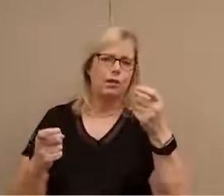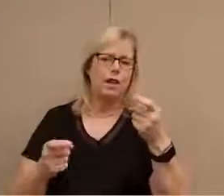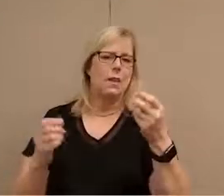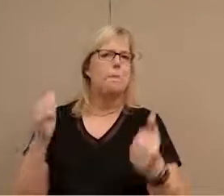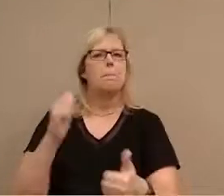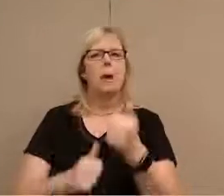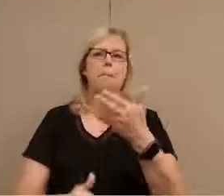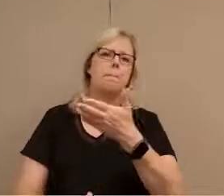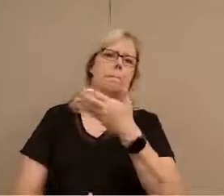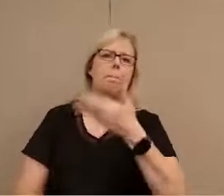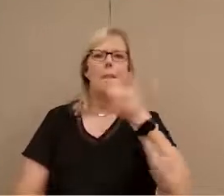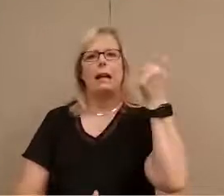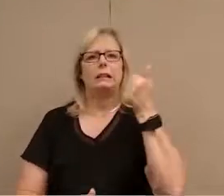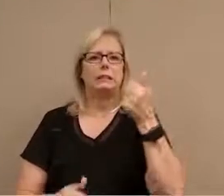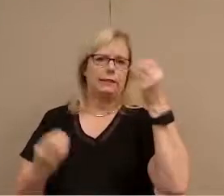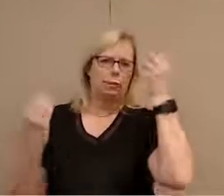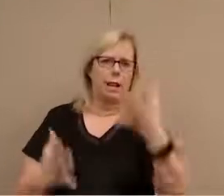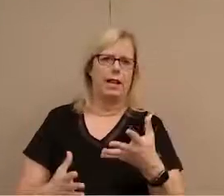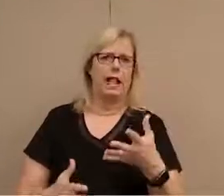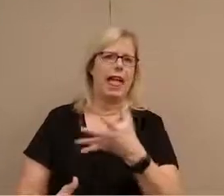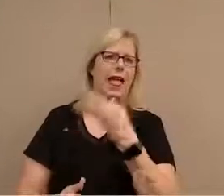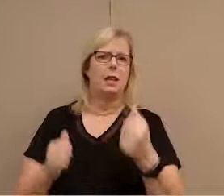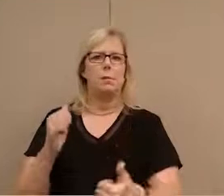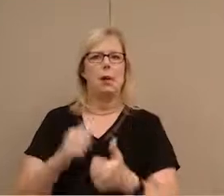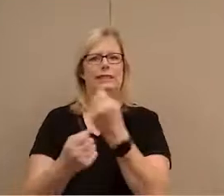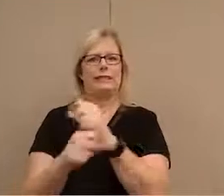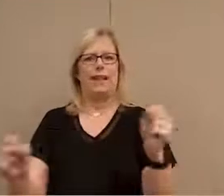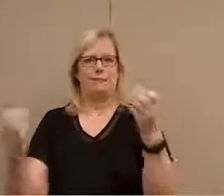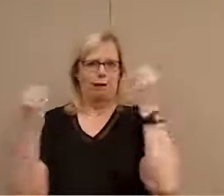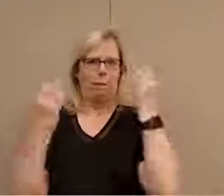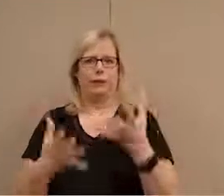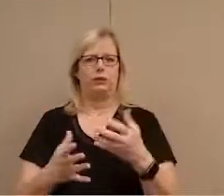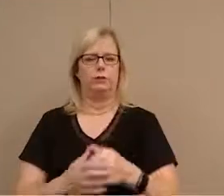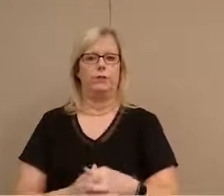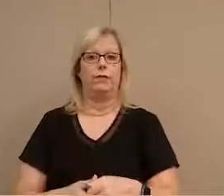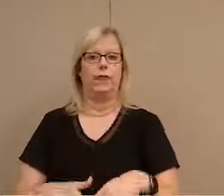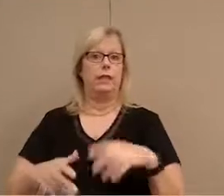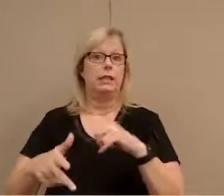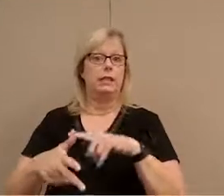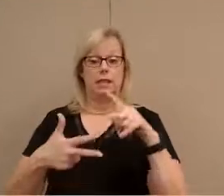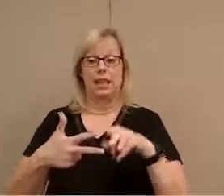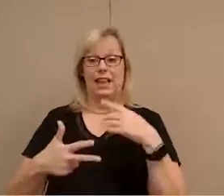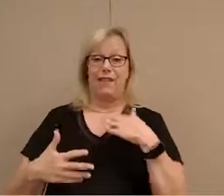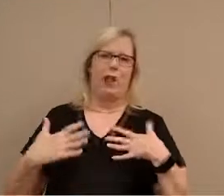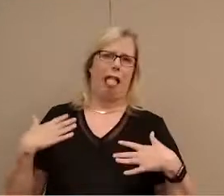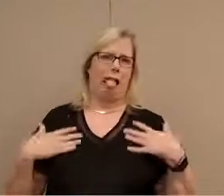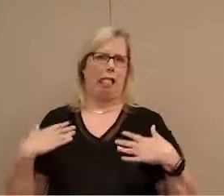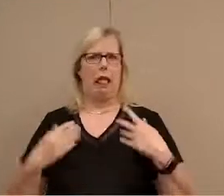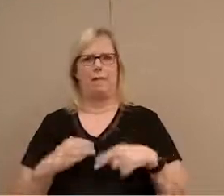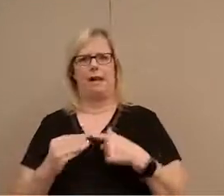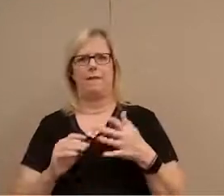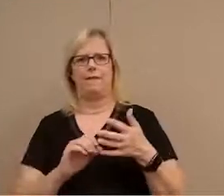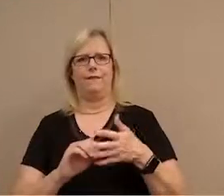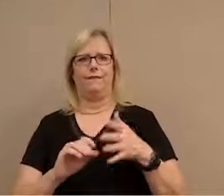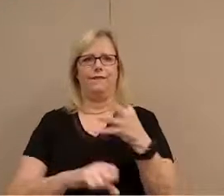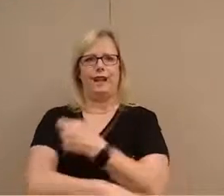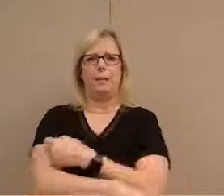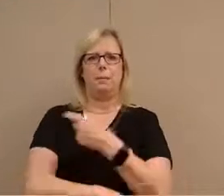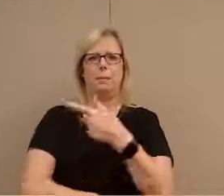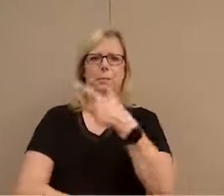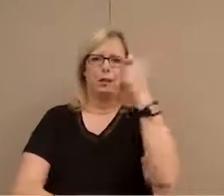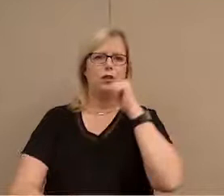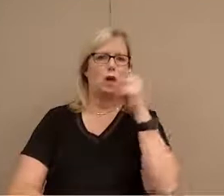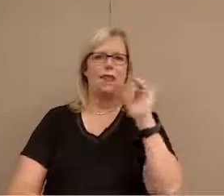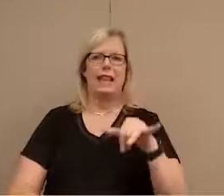information and the safest information. The second, if you are hesitant about getting the vaccine because you don't think it's that